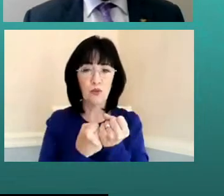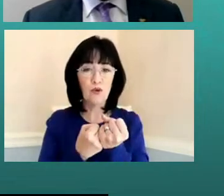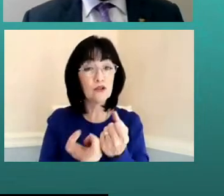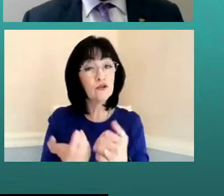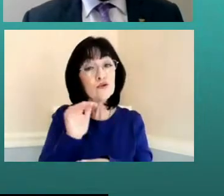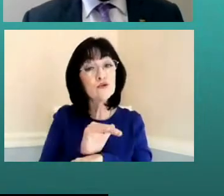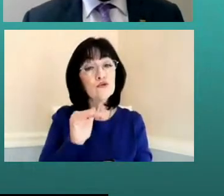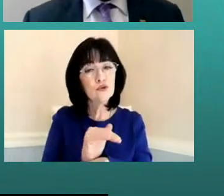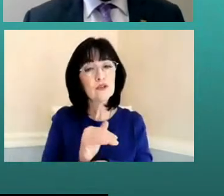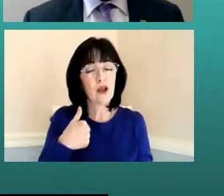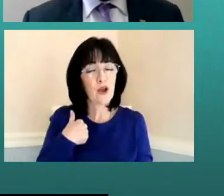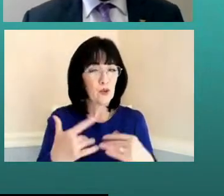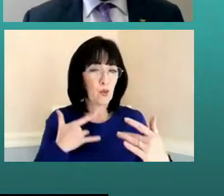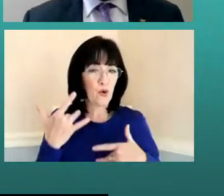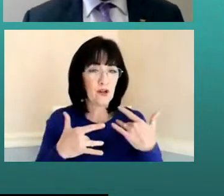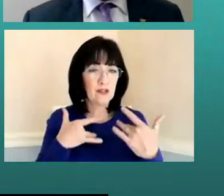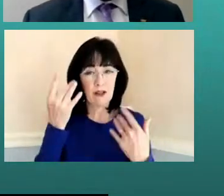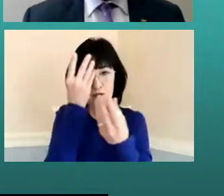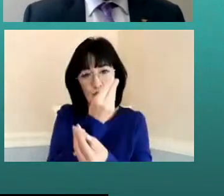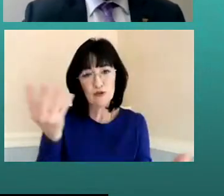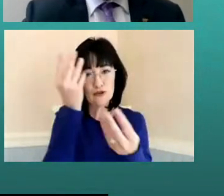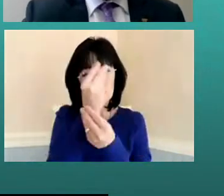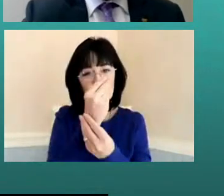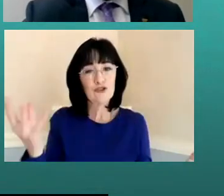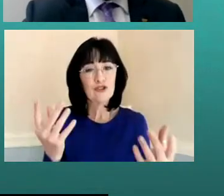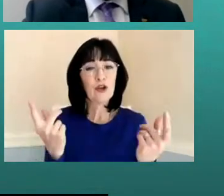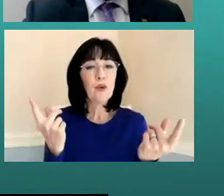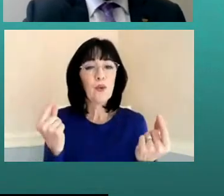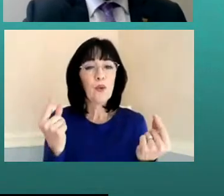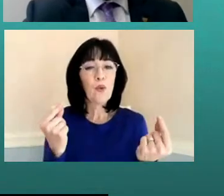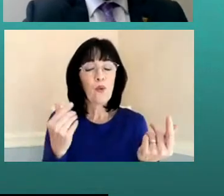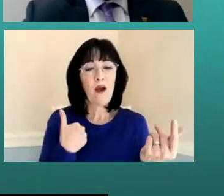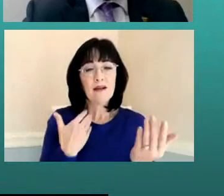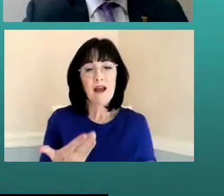see this summer. Next slide.